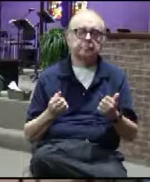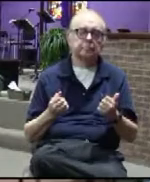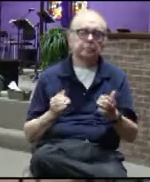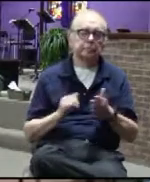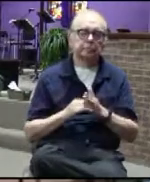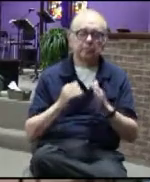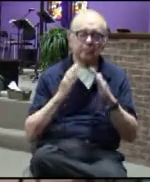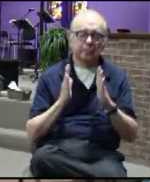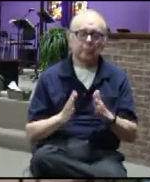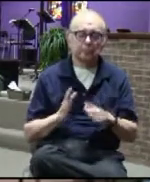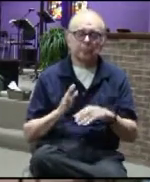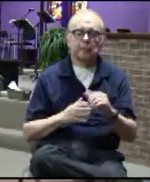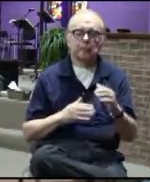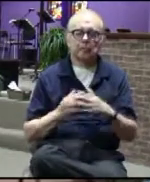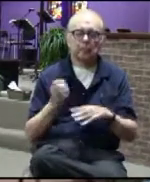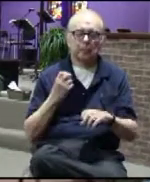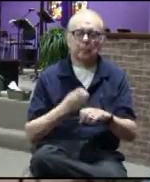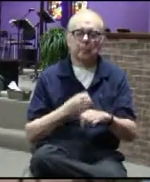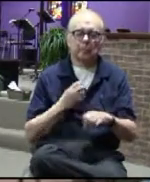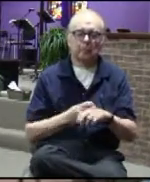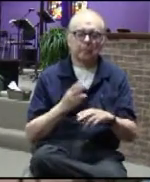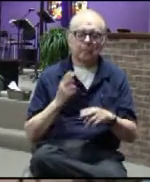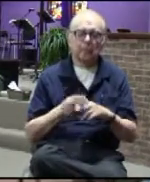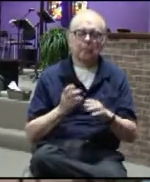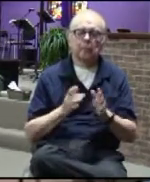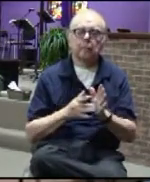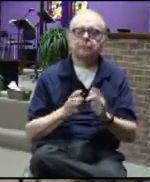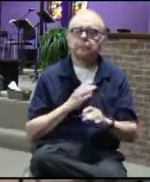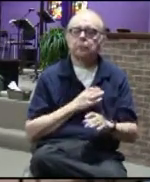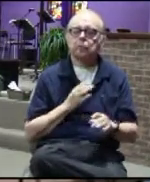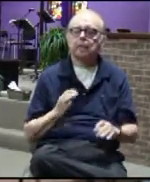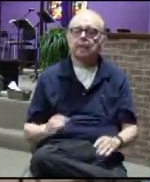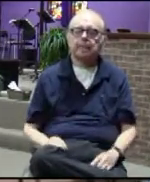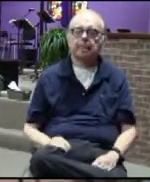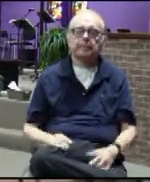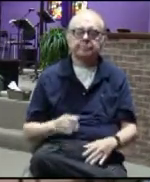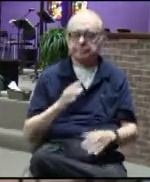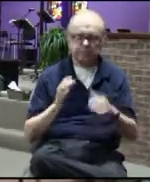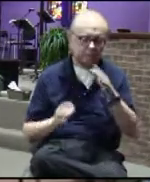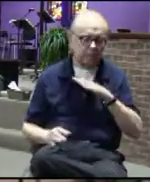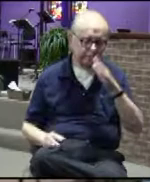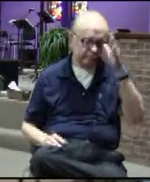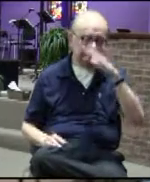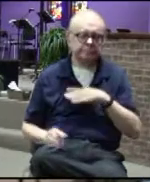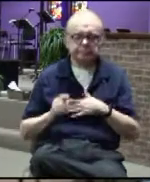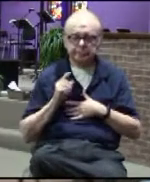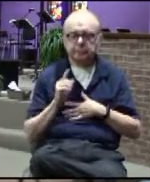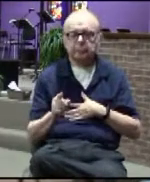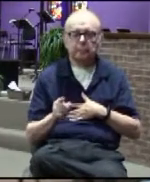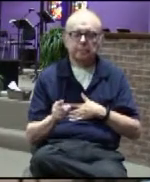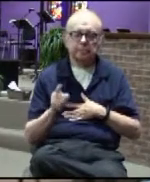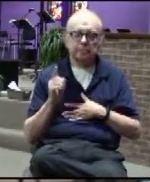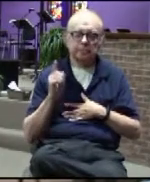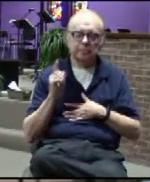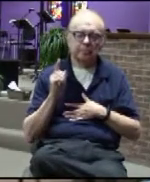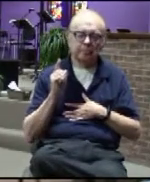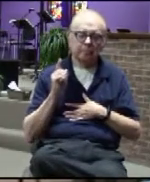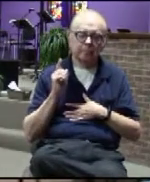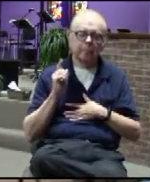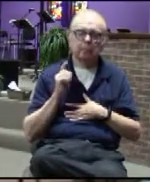the house that was built upon the rock called Jesus Christ ladies and gentlemen you me